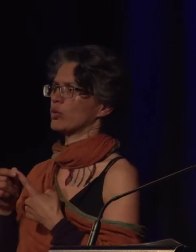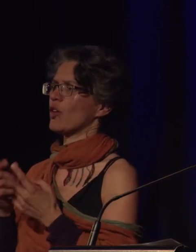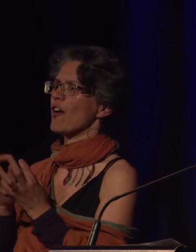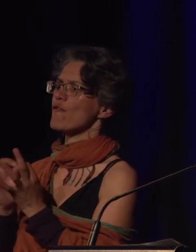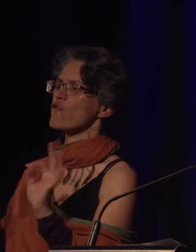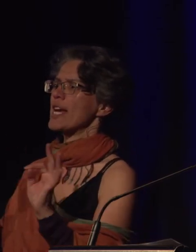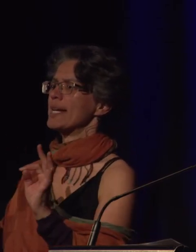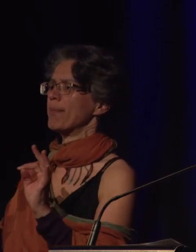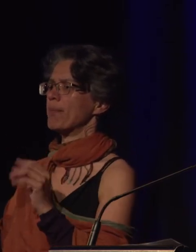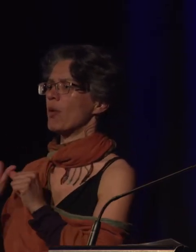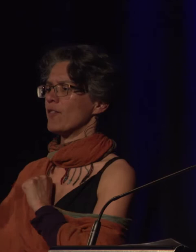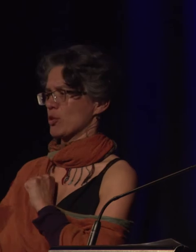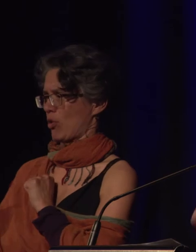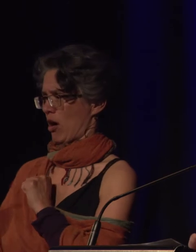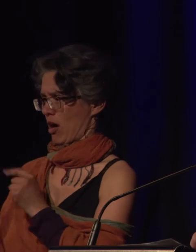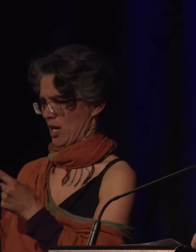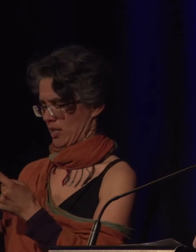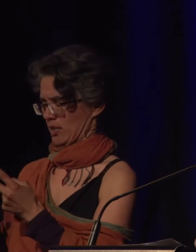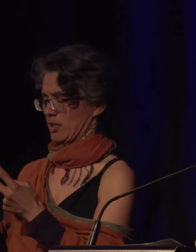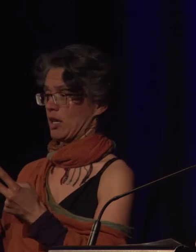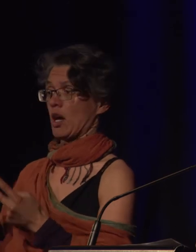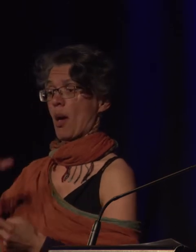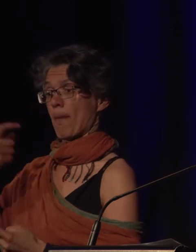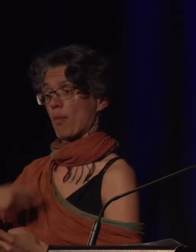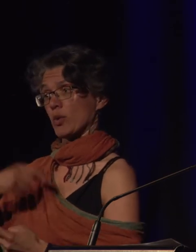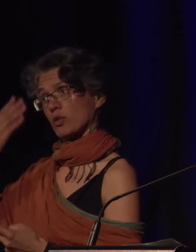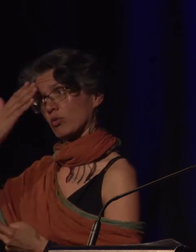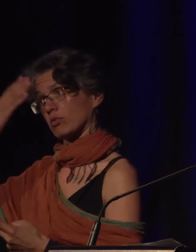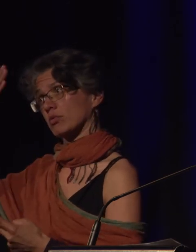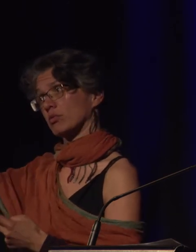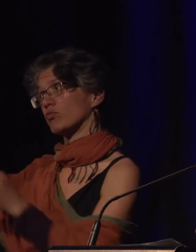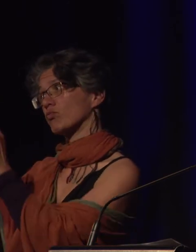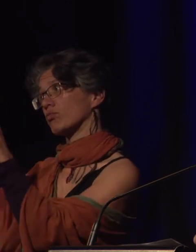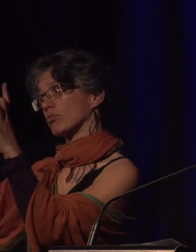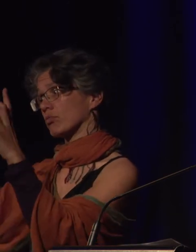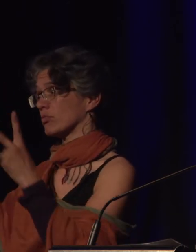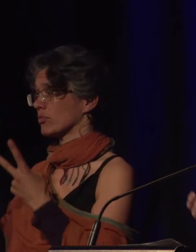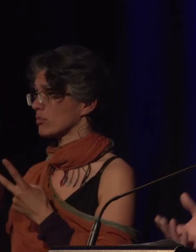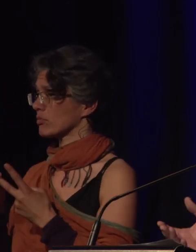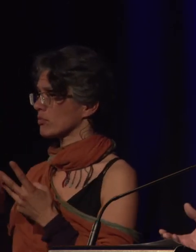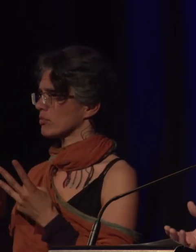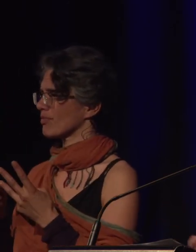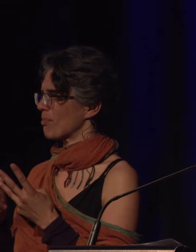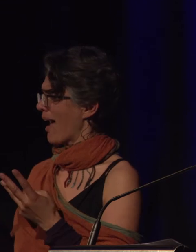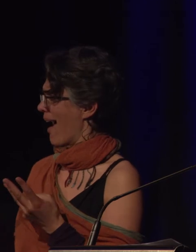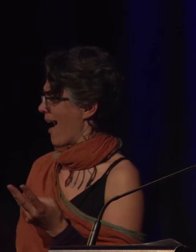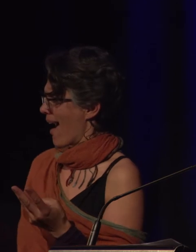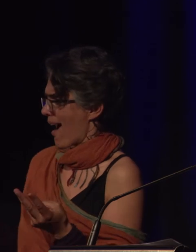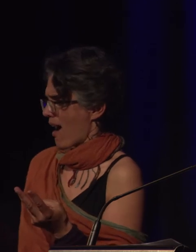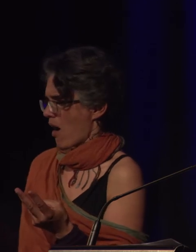of enterprise, their own personal aspirations, but they're also interested in how the scarce resources